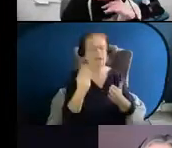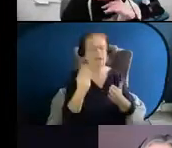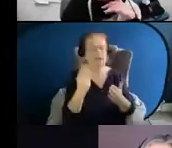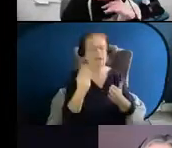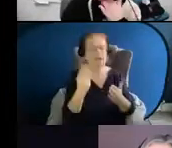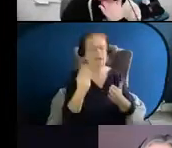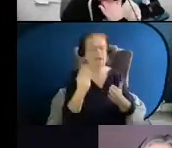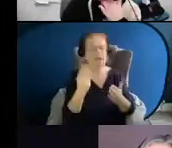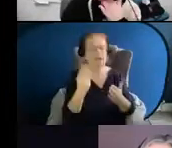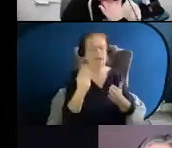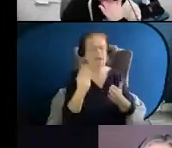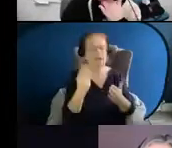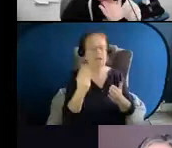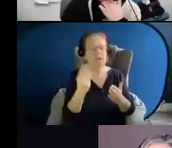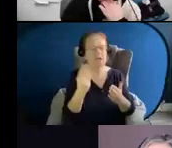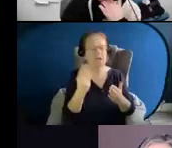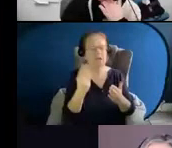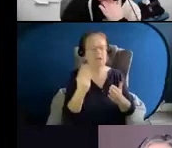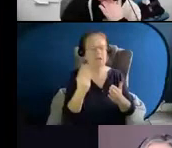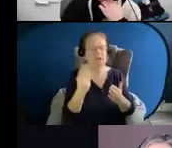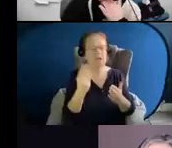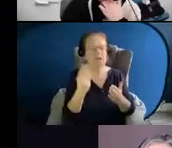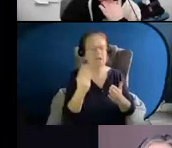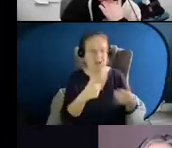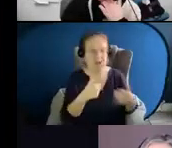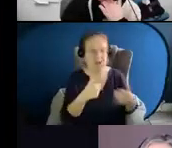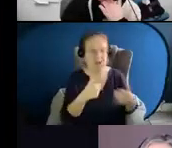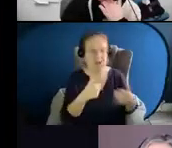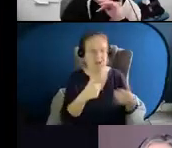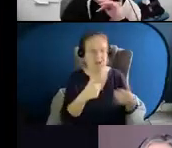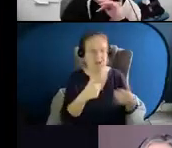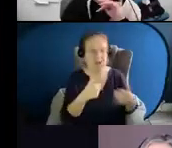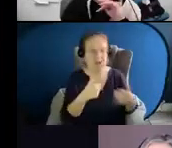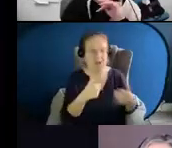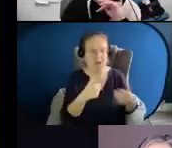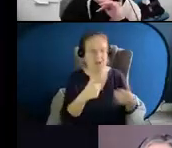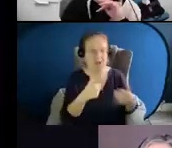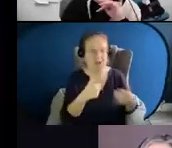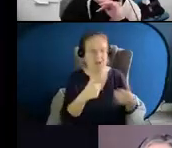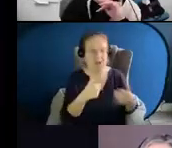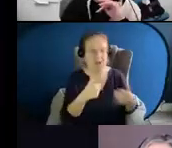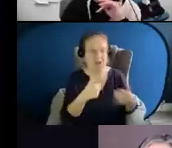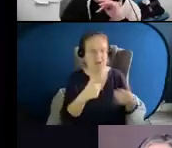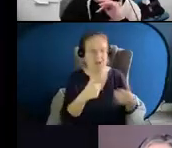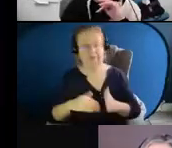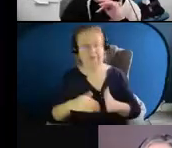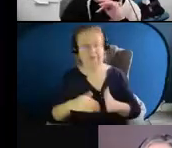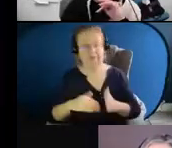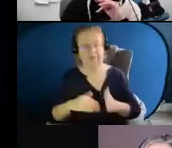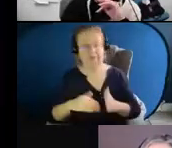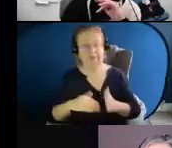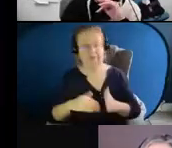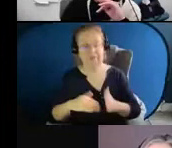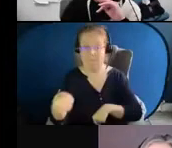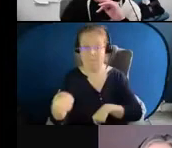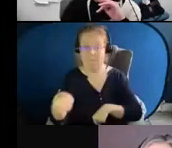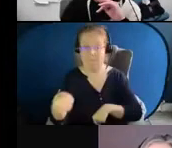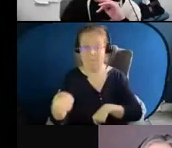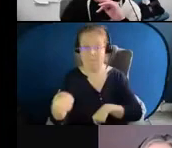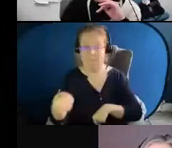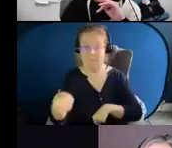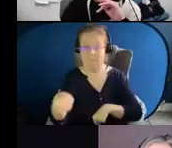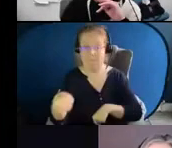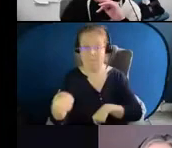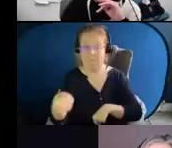you know, foundationally with that end in mind, both of which require time, require expense, require resources,